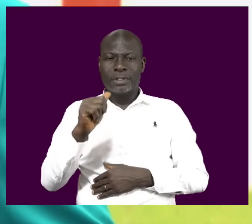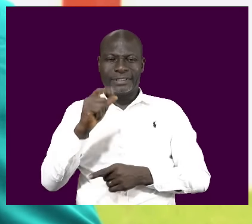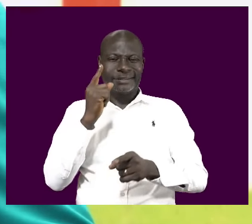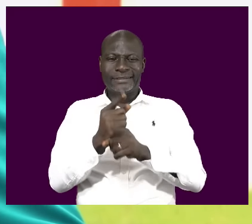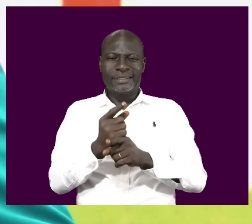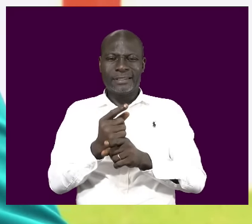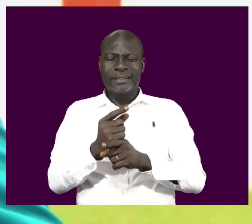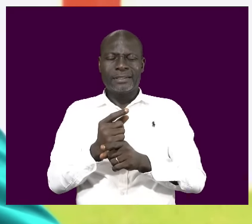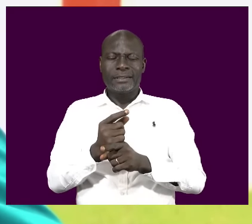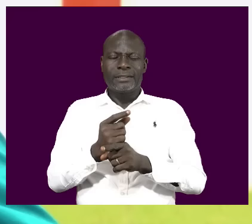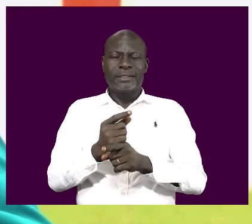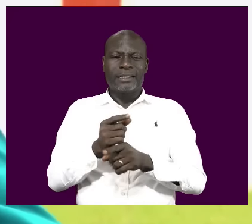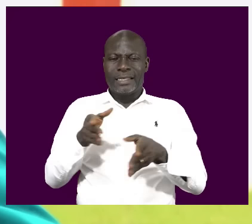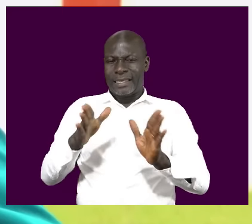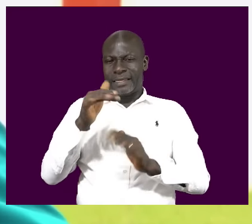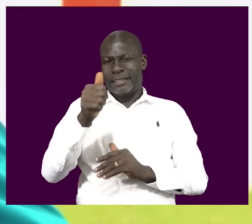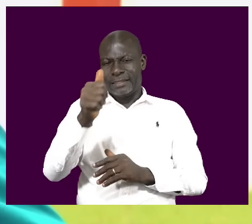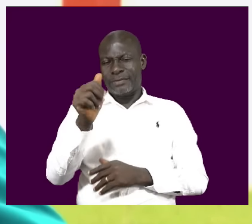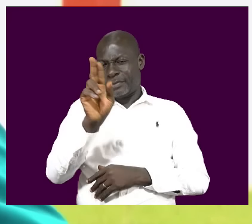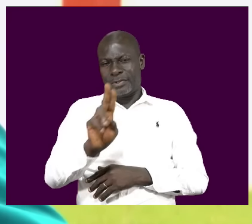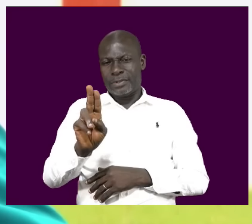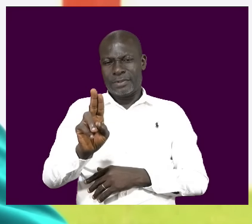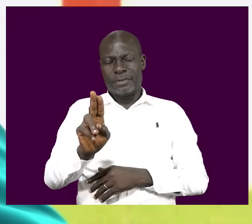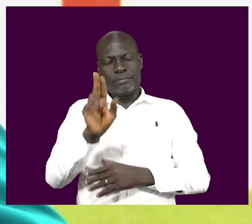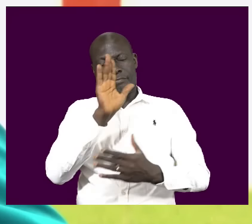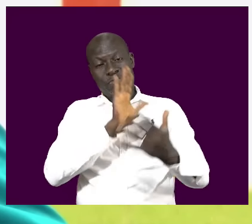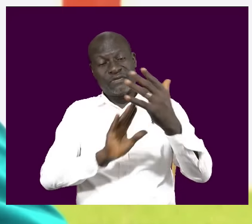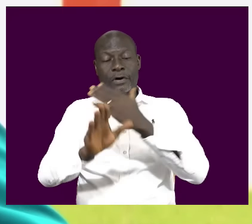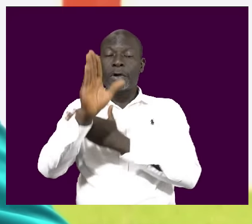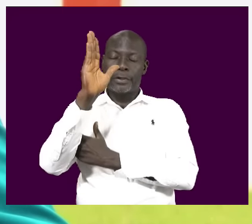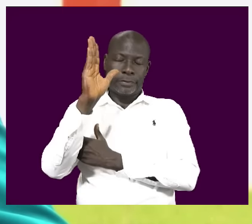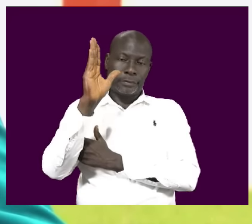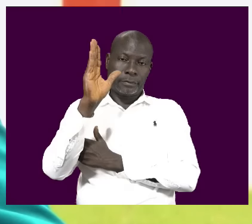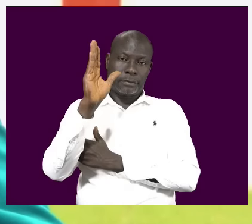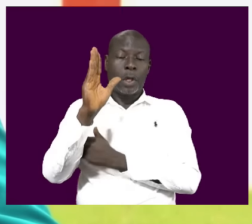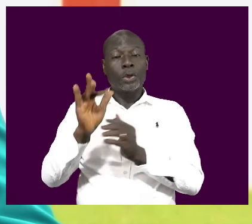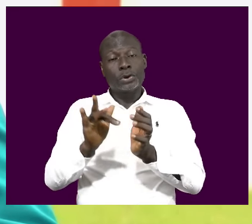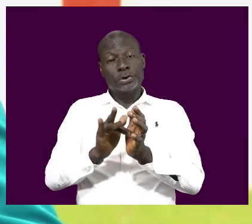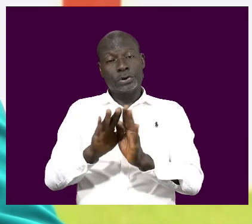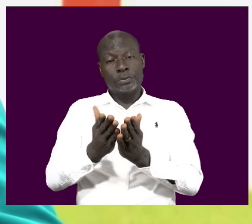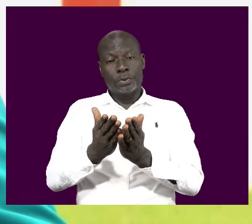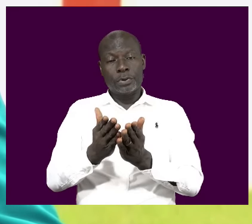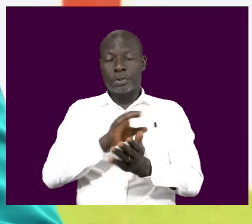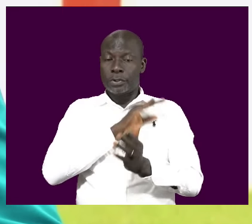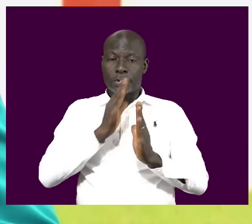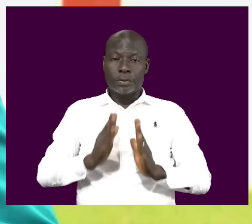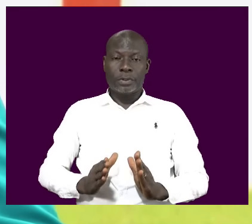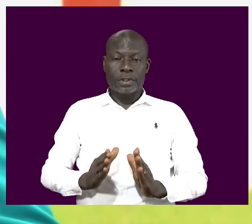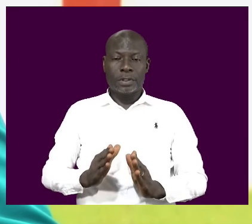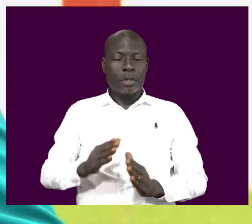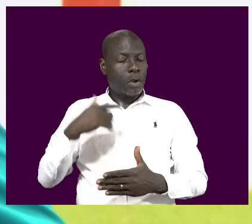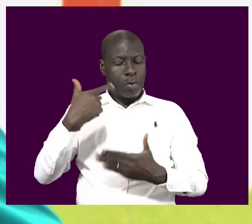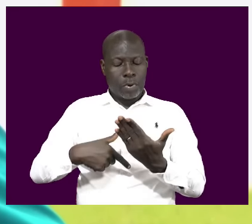no a etie wo no ade akọ Onyankopon ekwan so Bible no ani e Kristofo ye nwoma ye